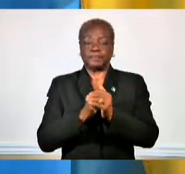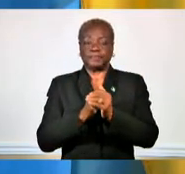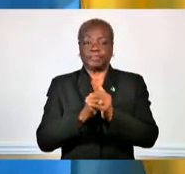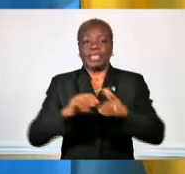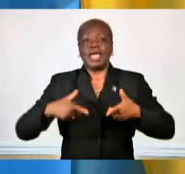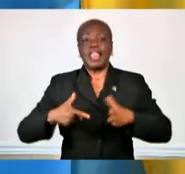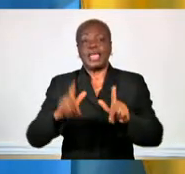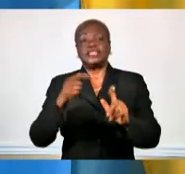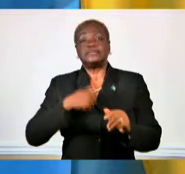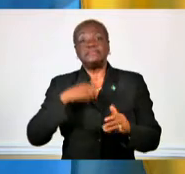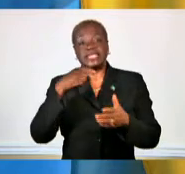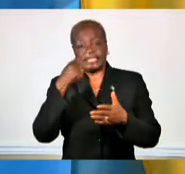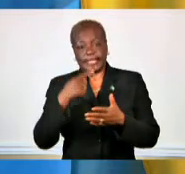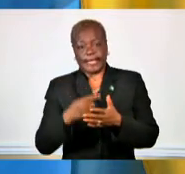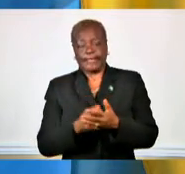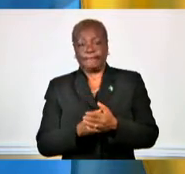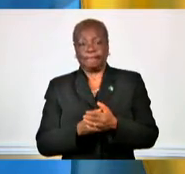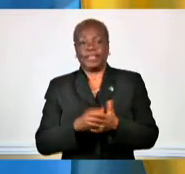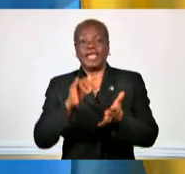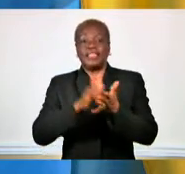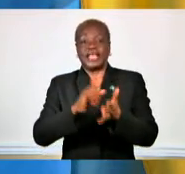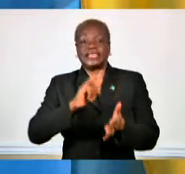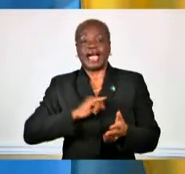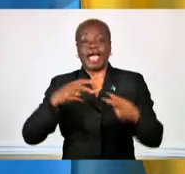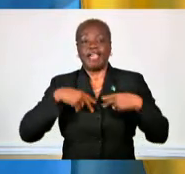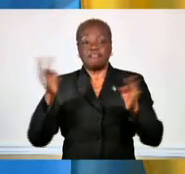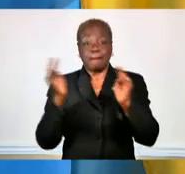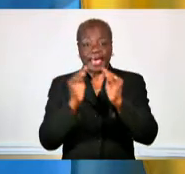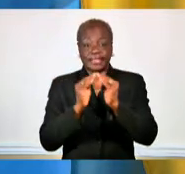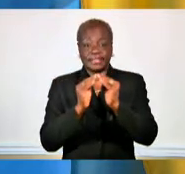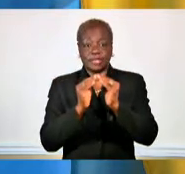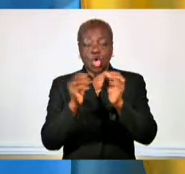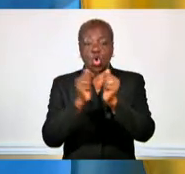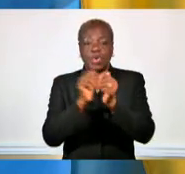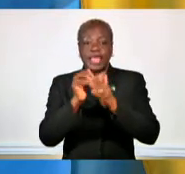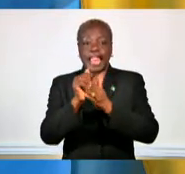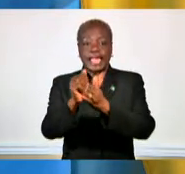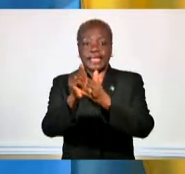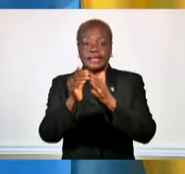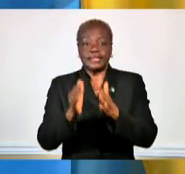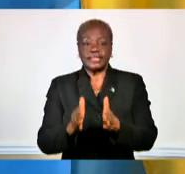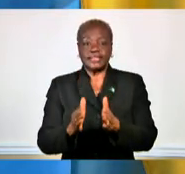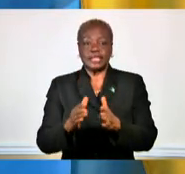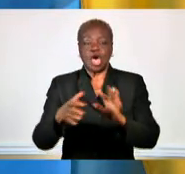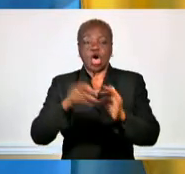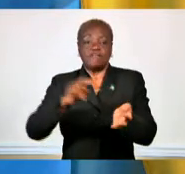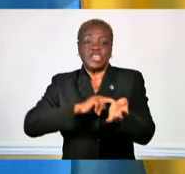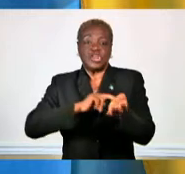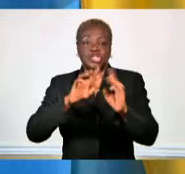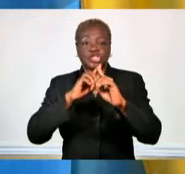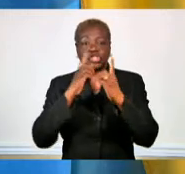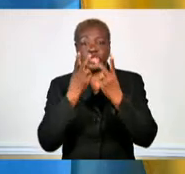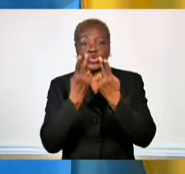Let me also note that I have met with the leaders of the Nurses